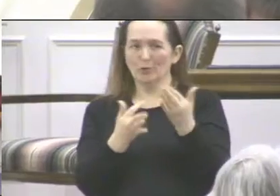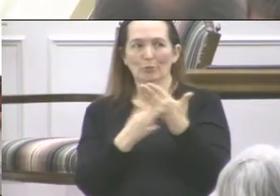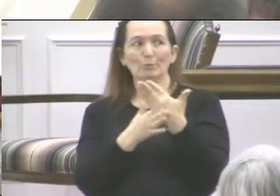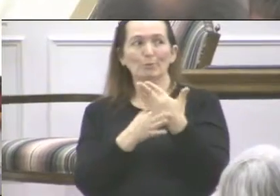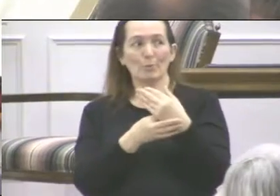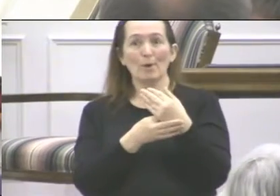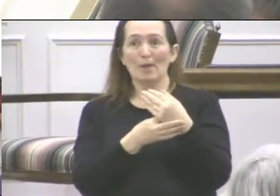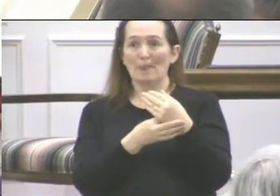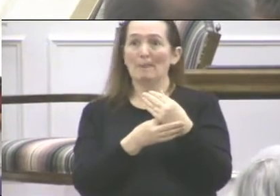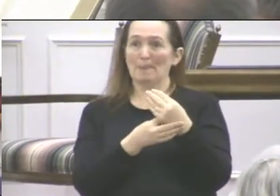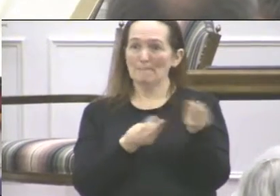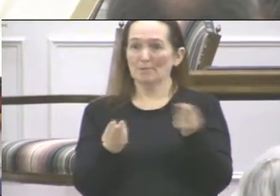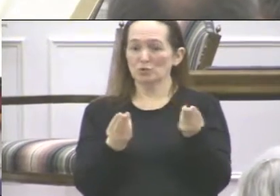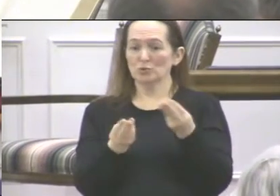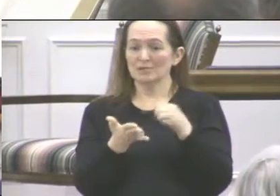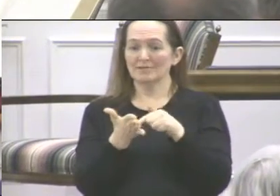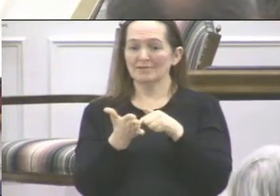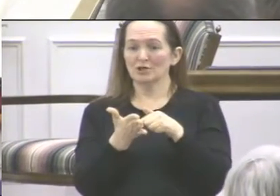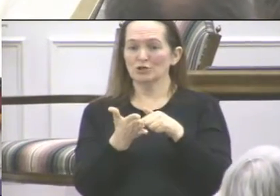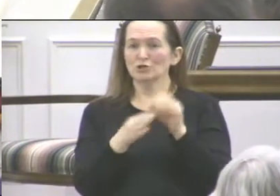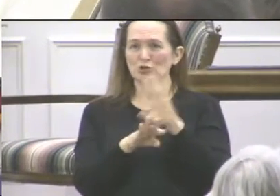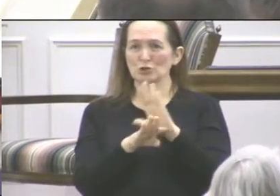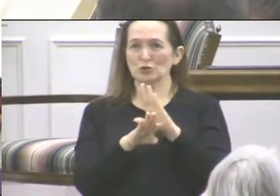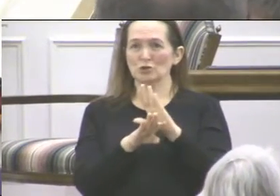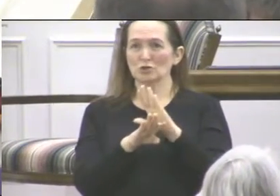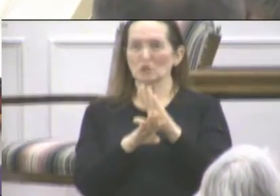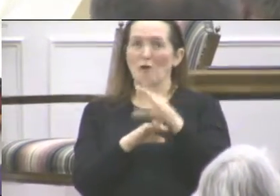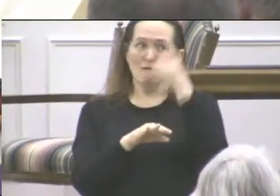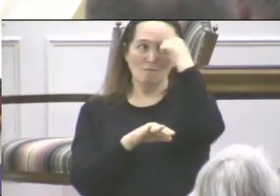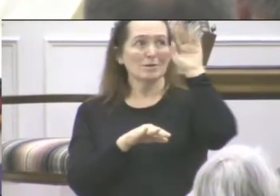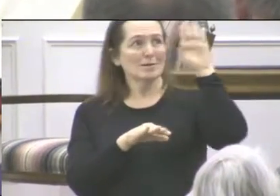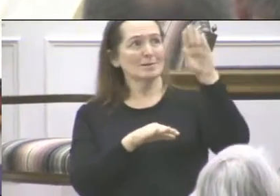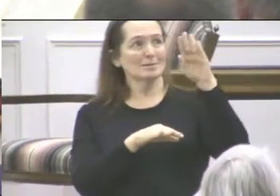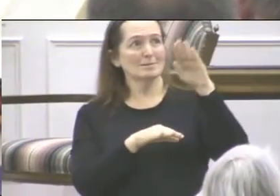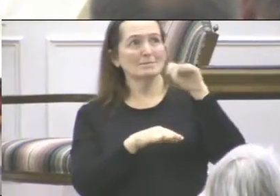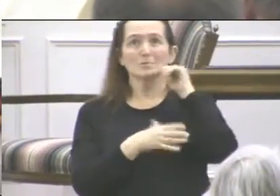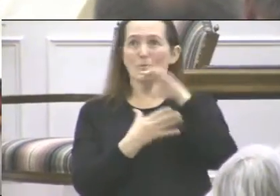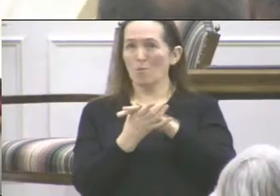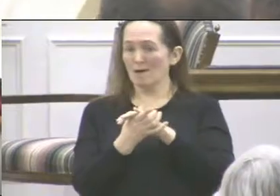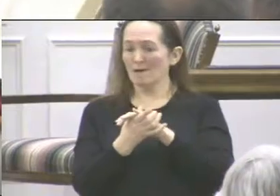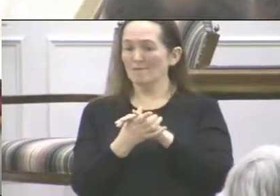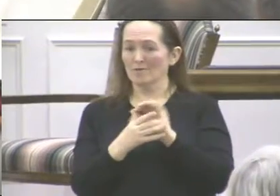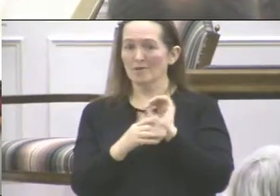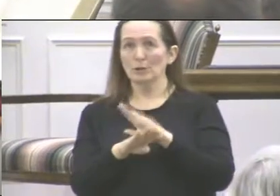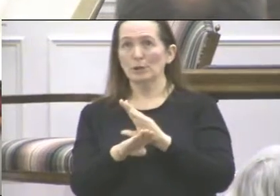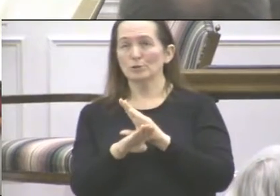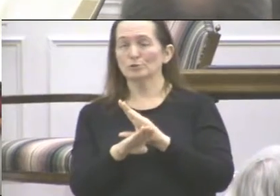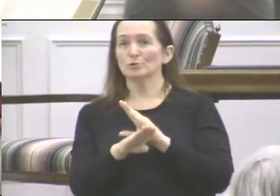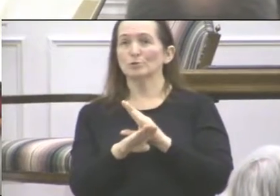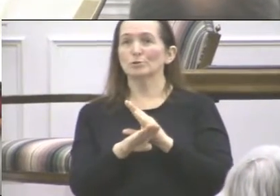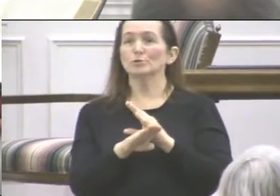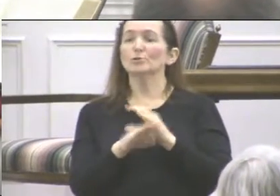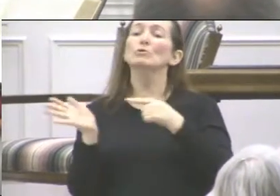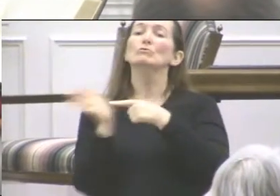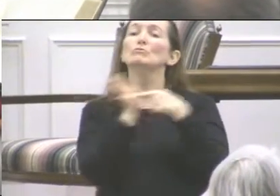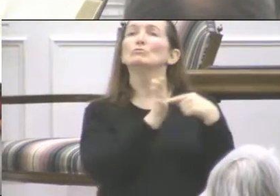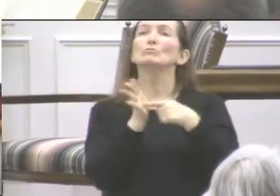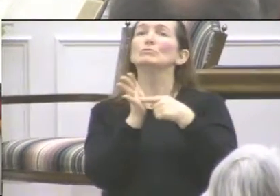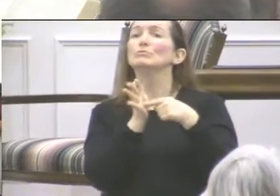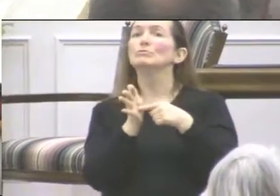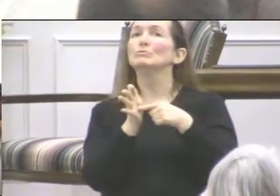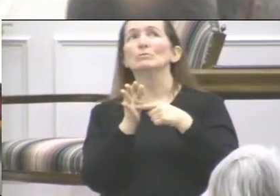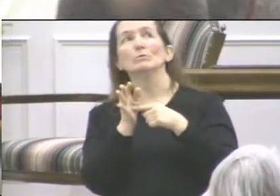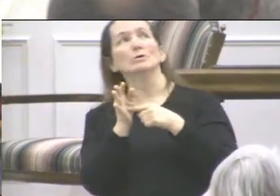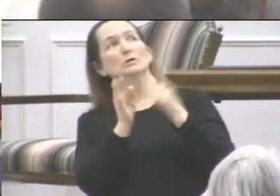the ministry of this church, as His bride, as His revelation to this community and to the world, how is He going to use